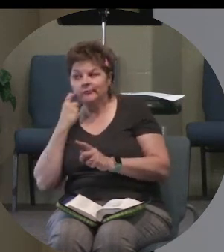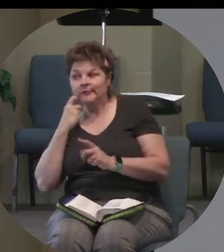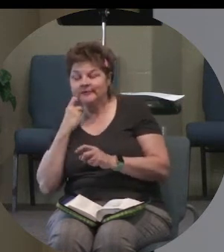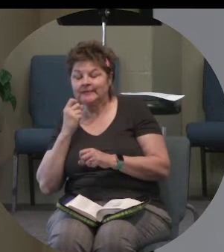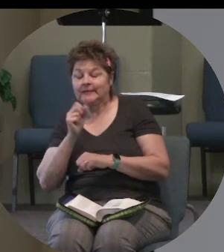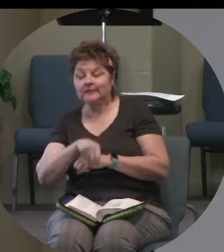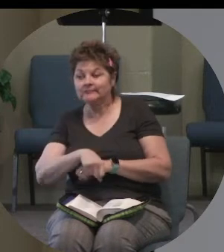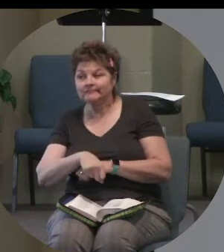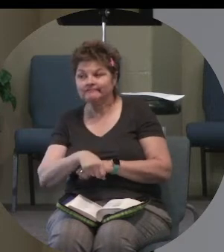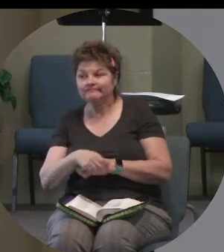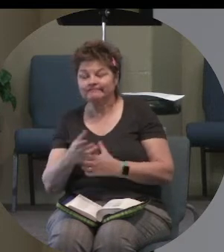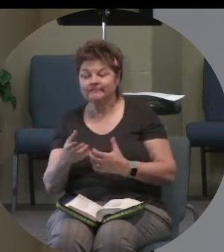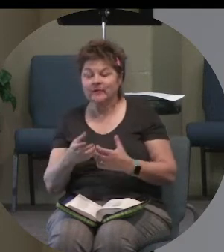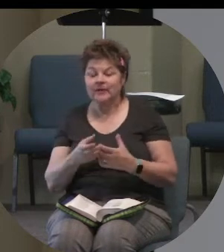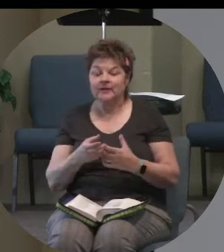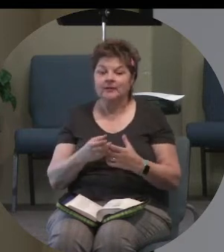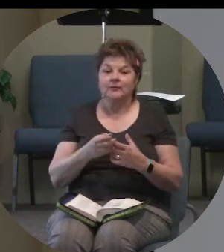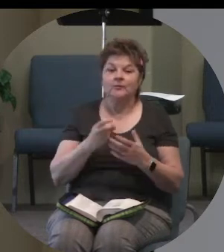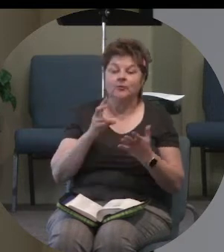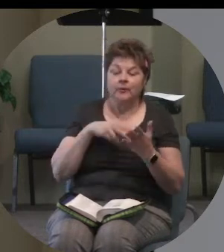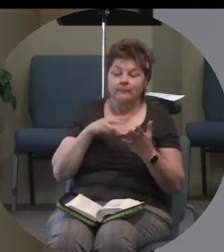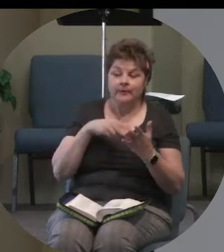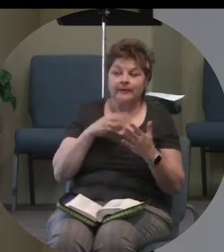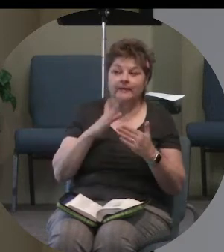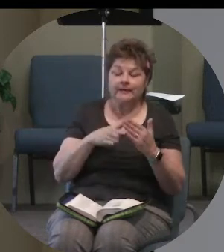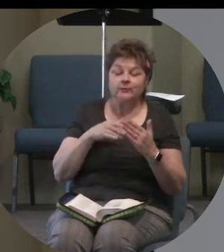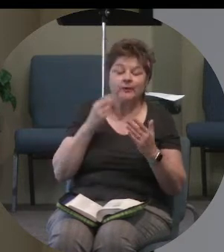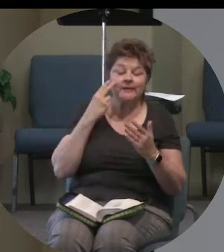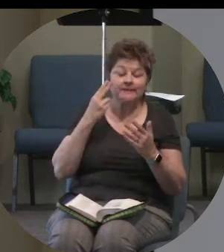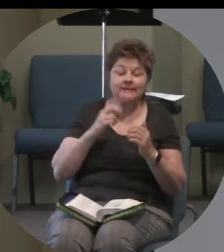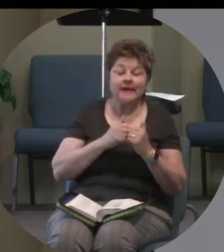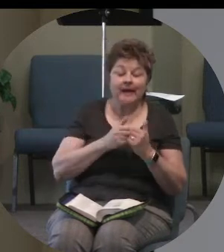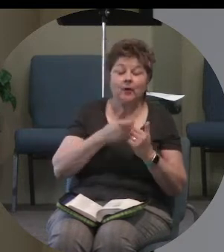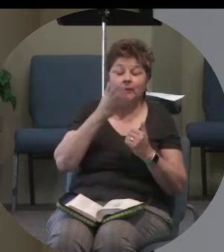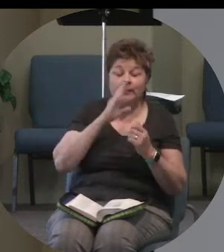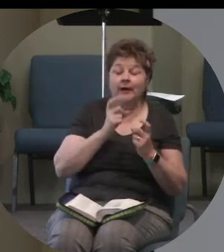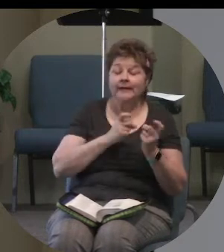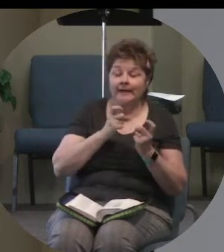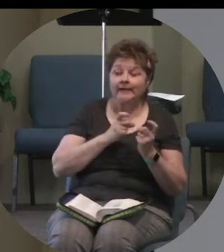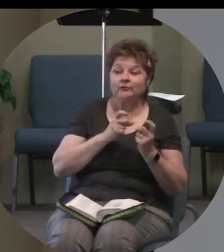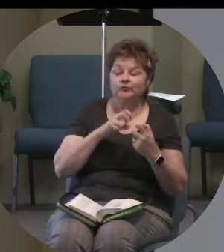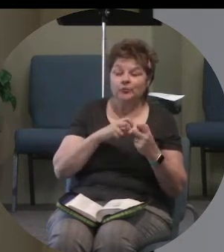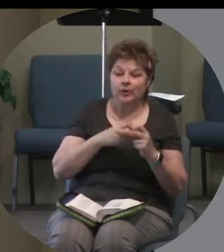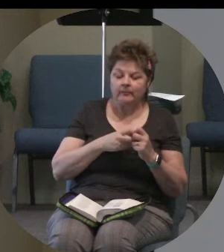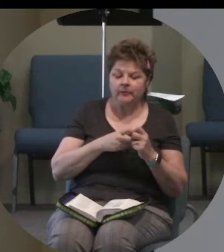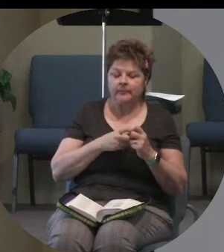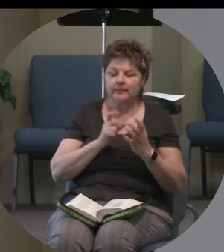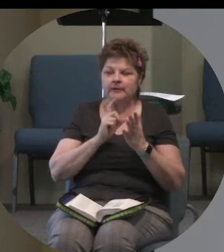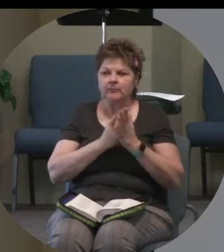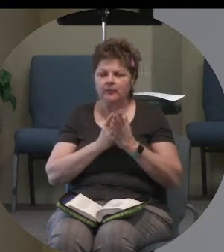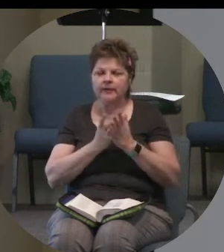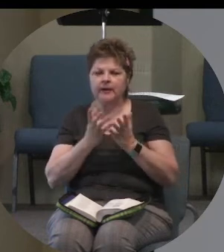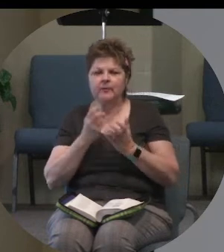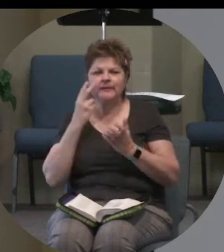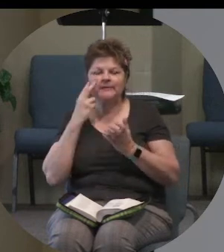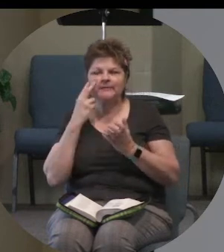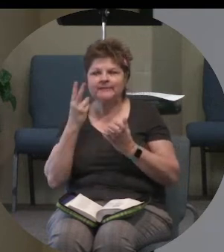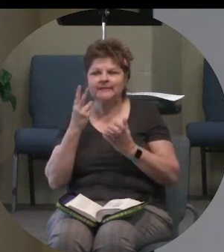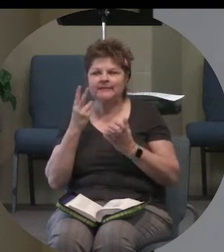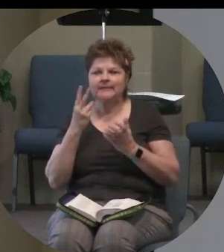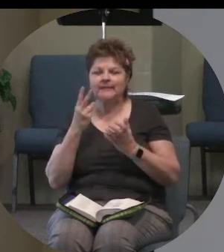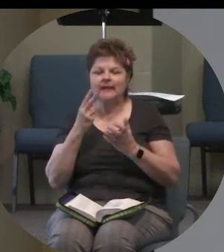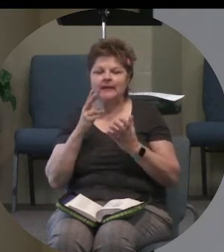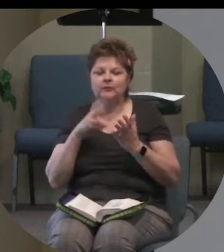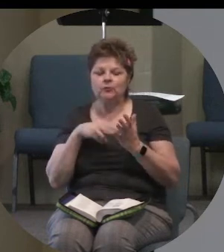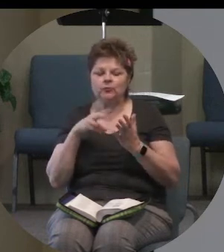we're going to see how God handles the problem. But in the moment, I want to stop and look at Hezekiah's prayer. Right?